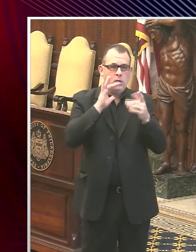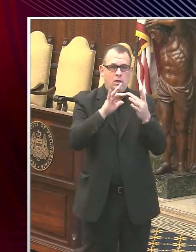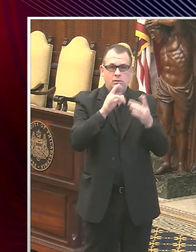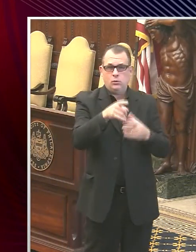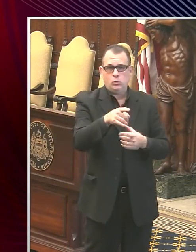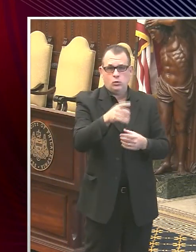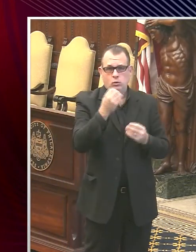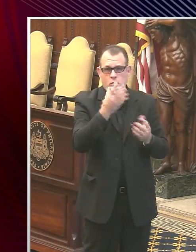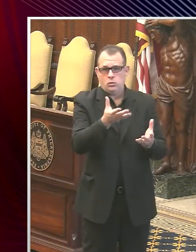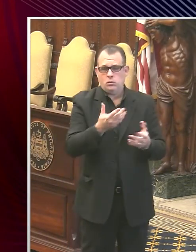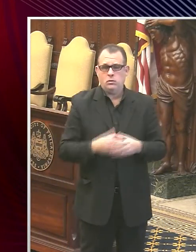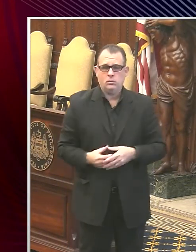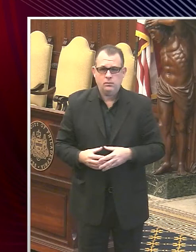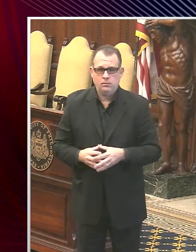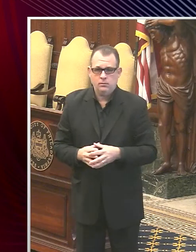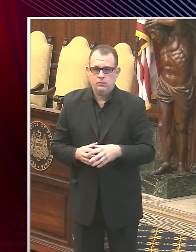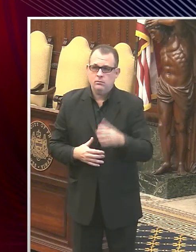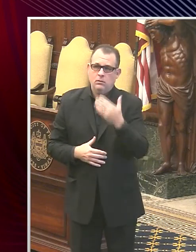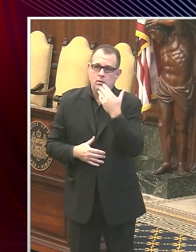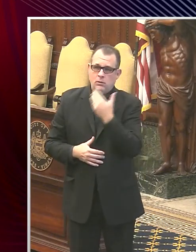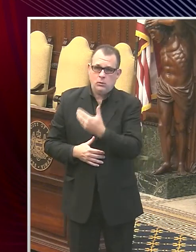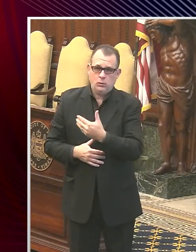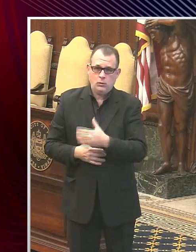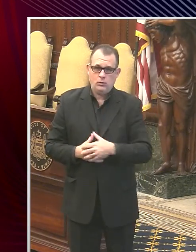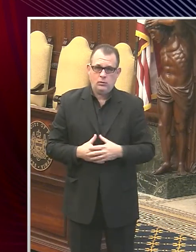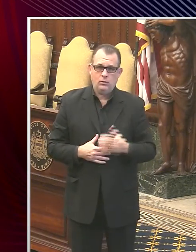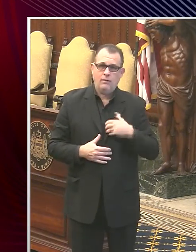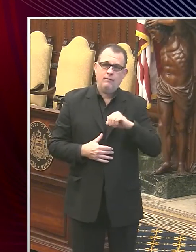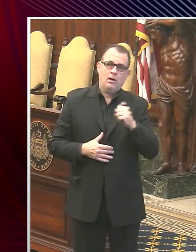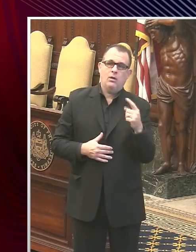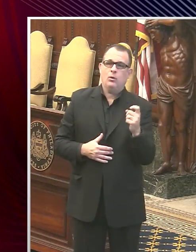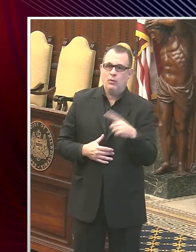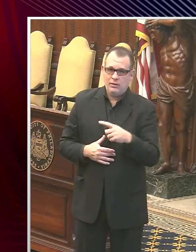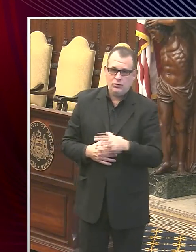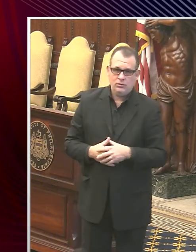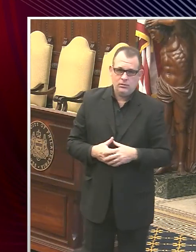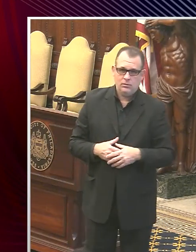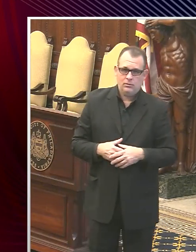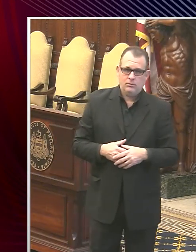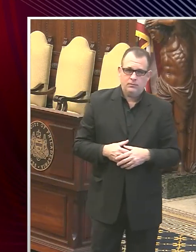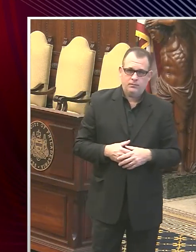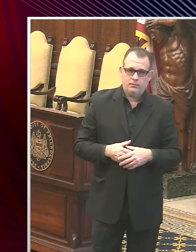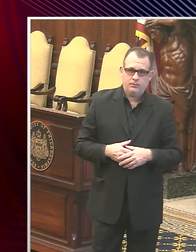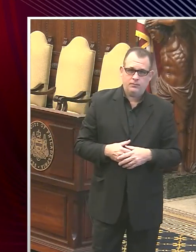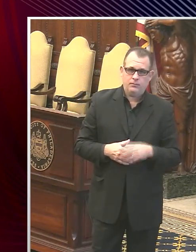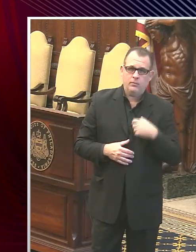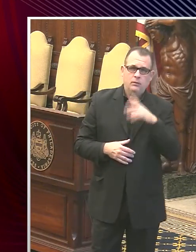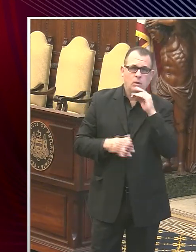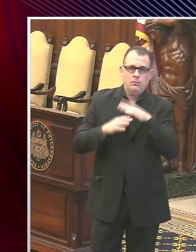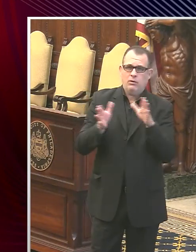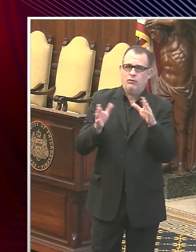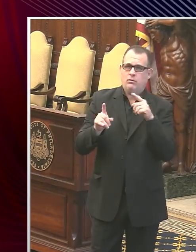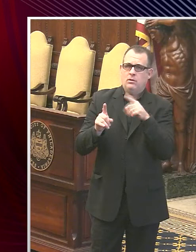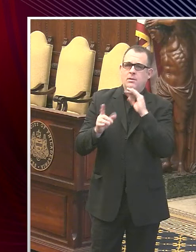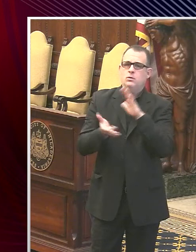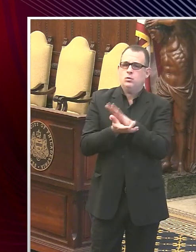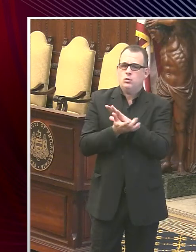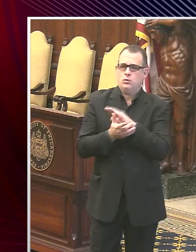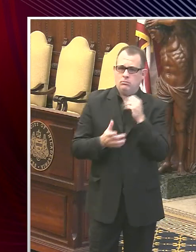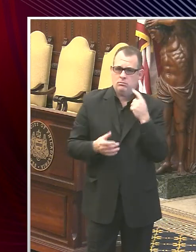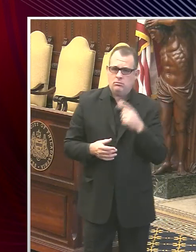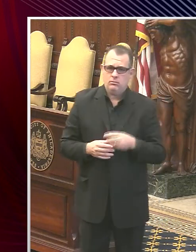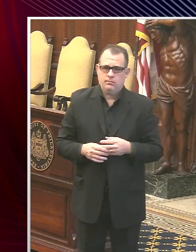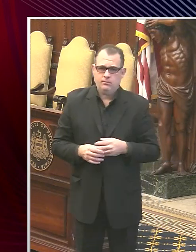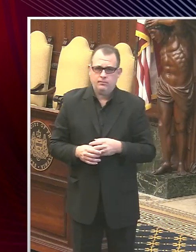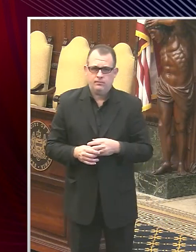Okay, thank you. And the other question is just a general one about schools. I mean, do you see, how important